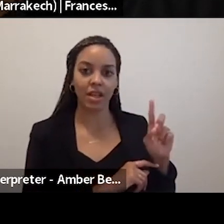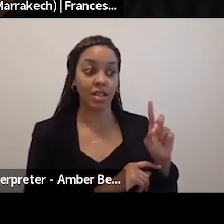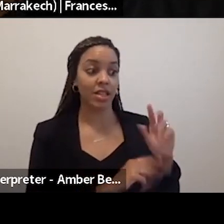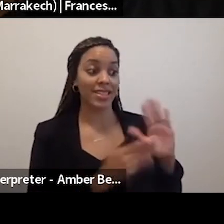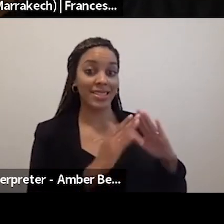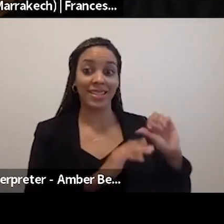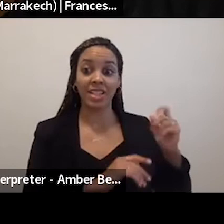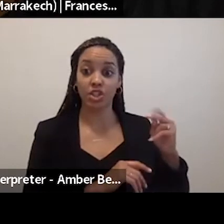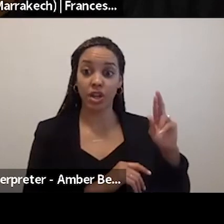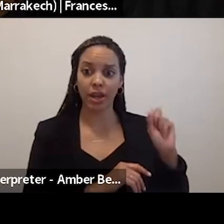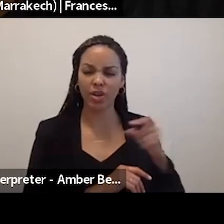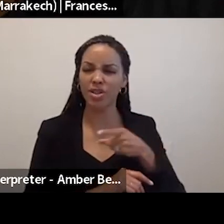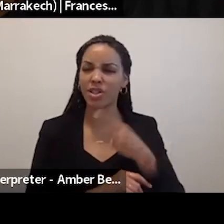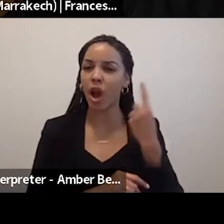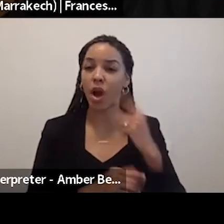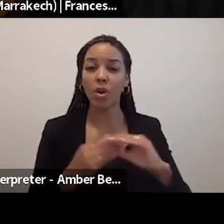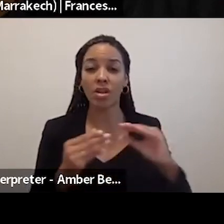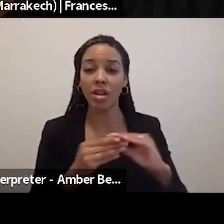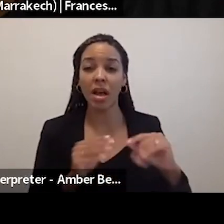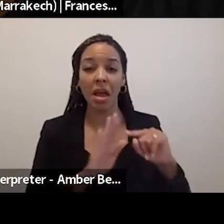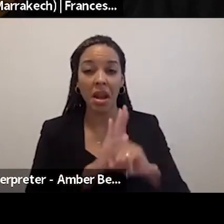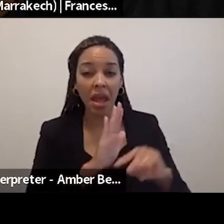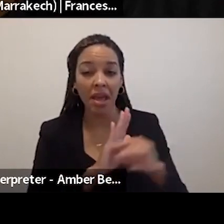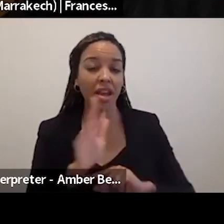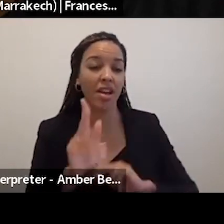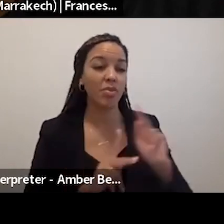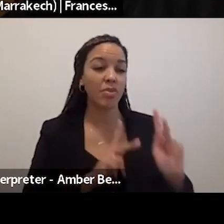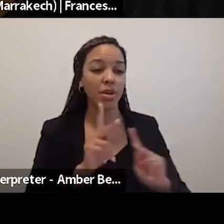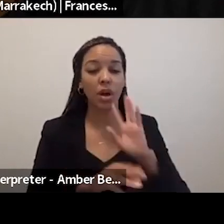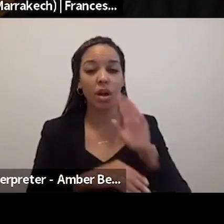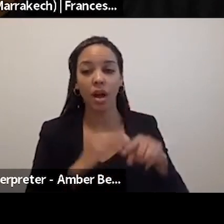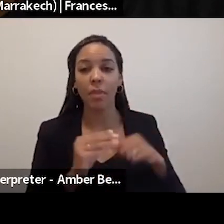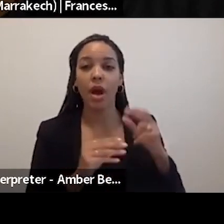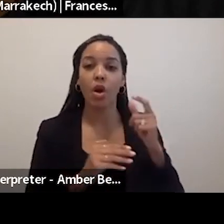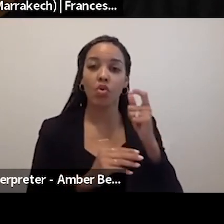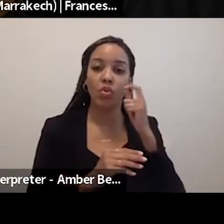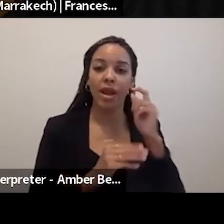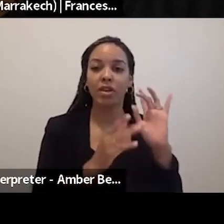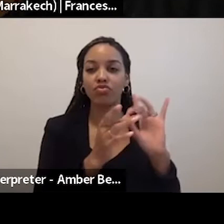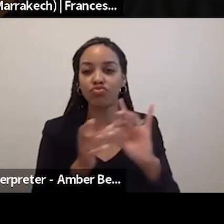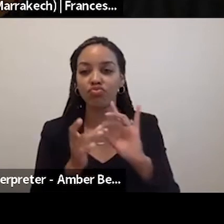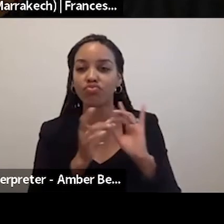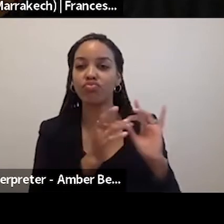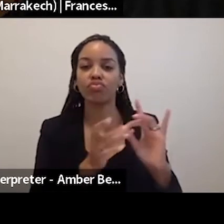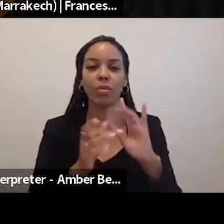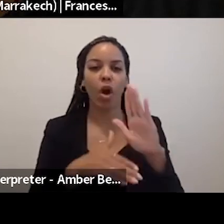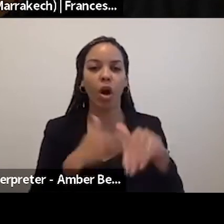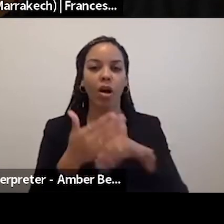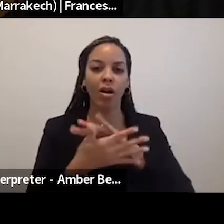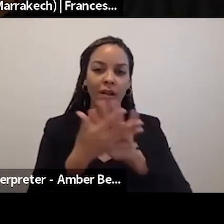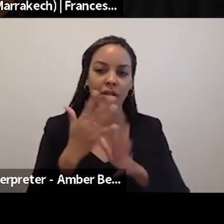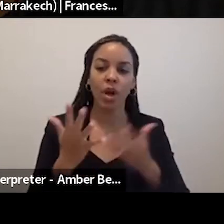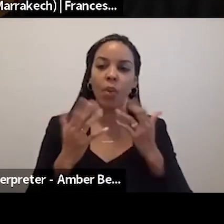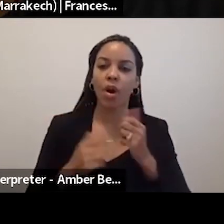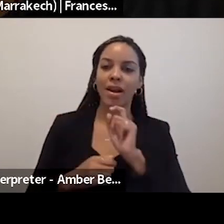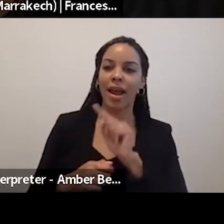was, it's like this like bastion of like racial harmony and like all the things. And so wanting to ask